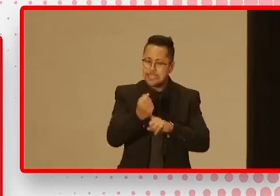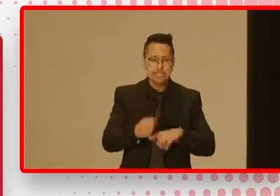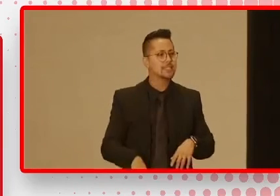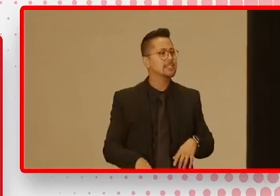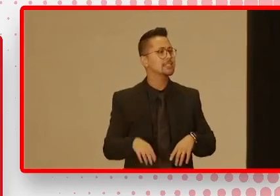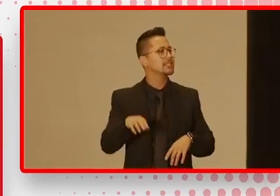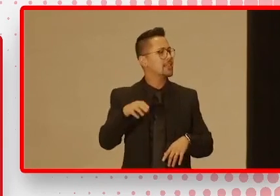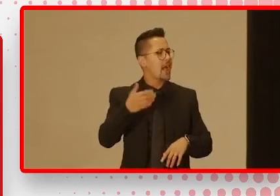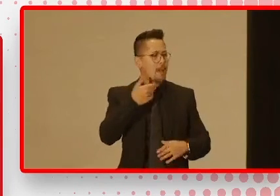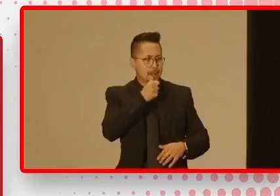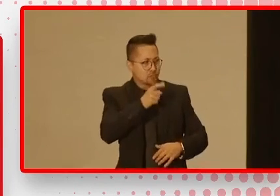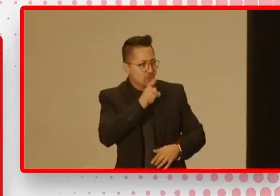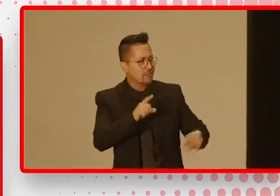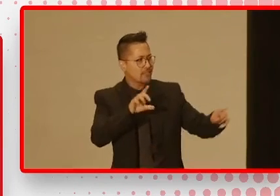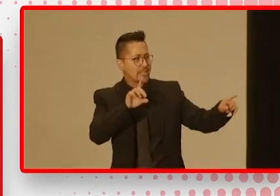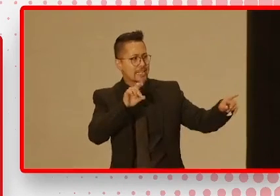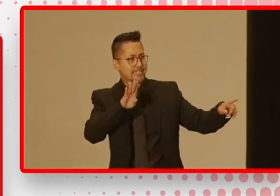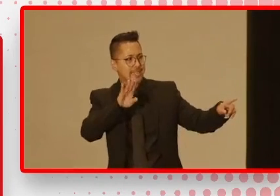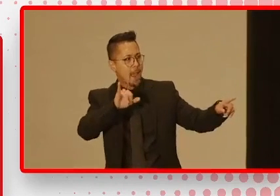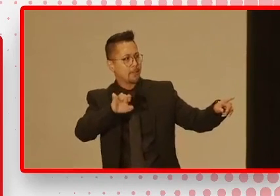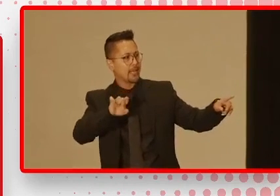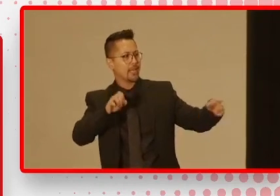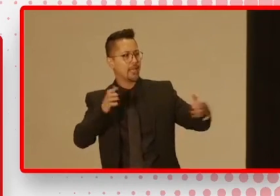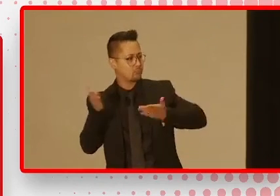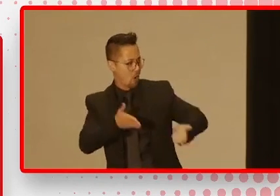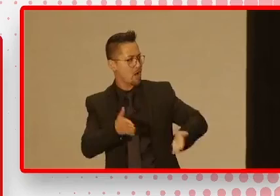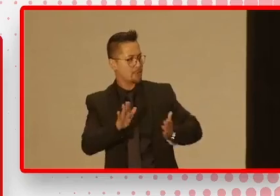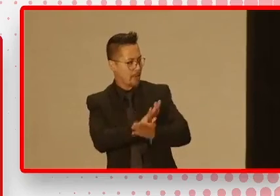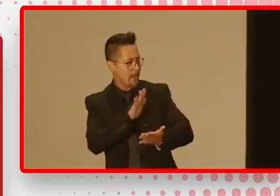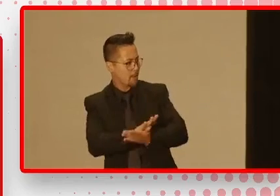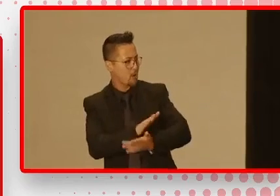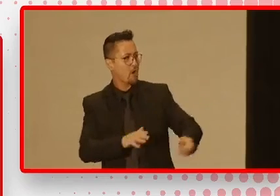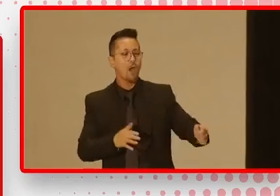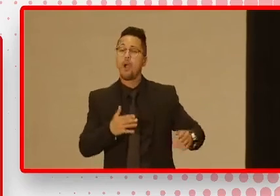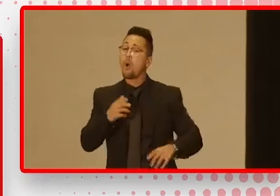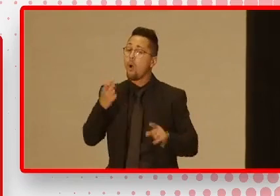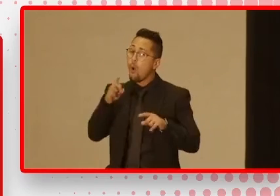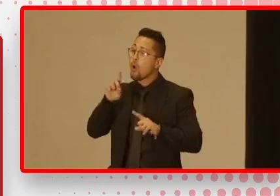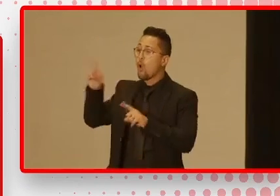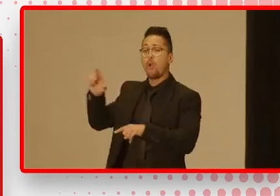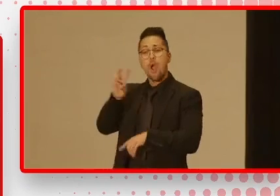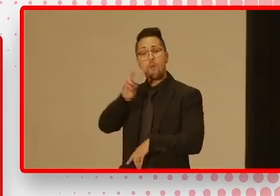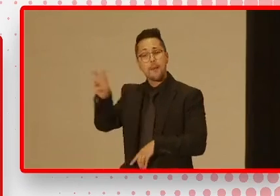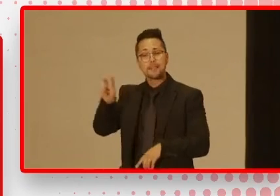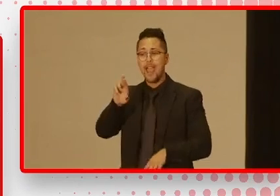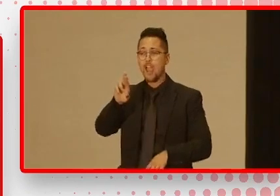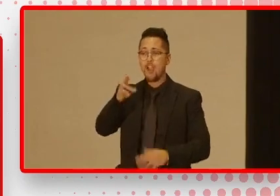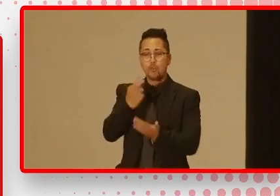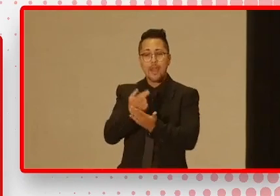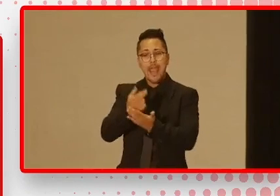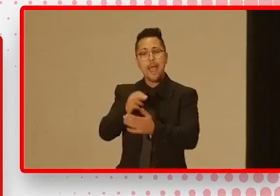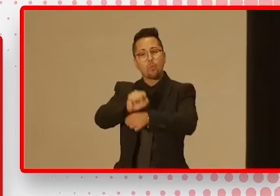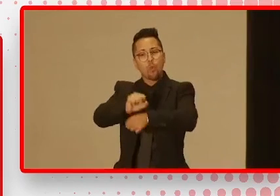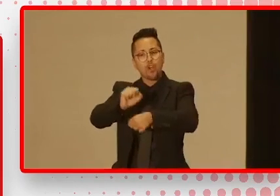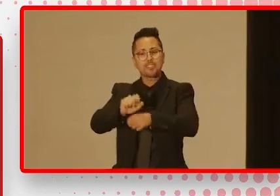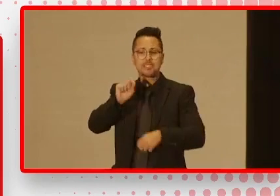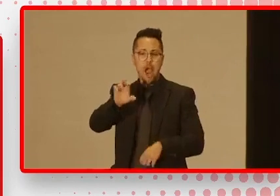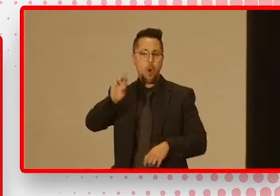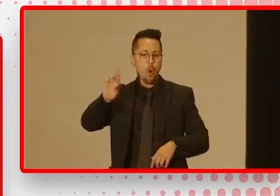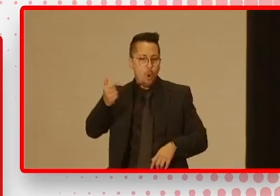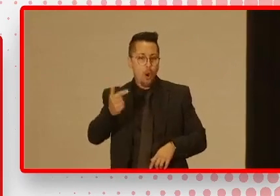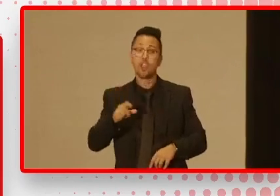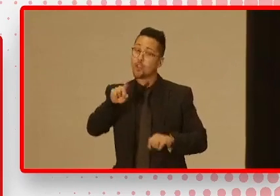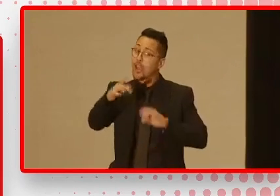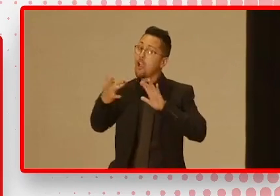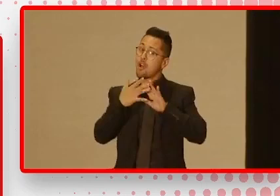those. Anybody that's welcome to take those. Please visit our website, rehabworks.org. You can contact me through that website as well